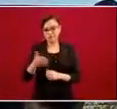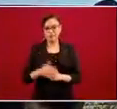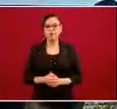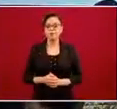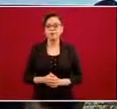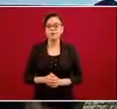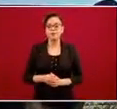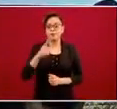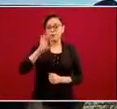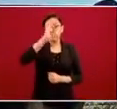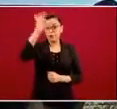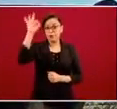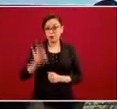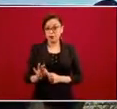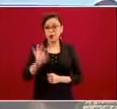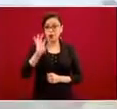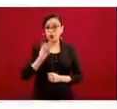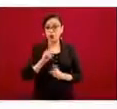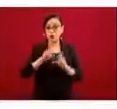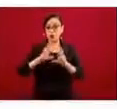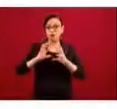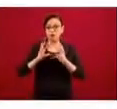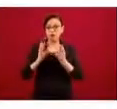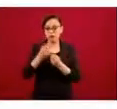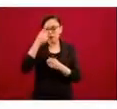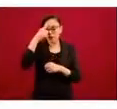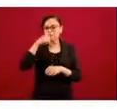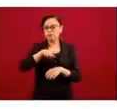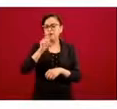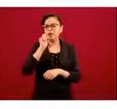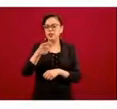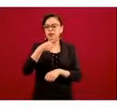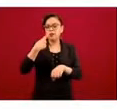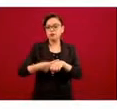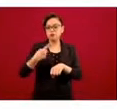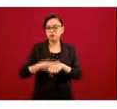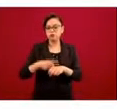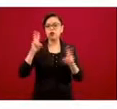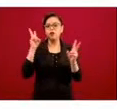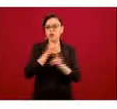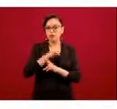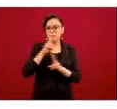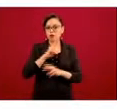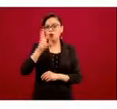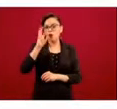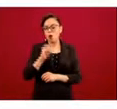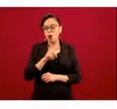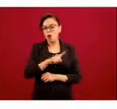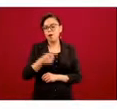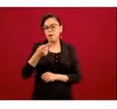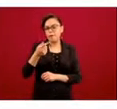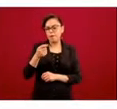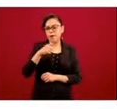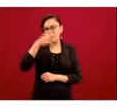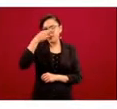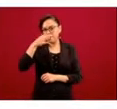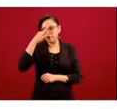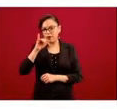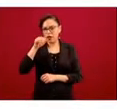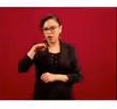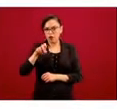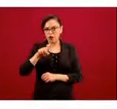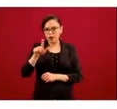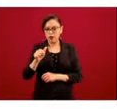consider it as an influenza type disease. So it enters into the influenza type